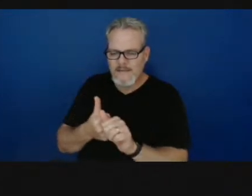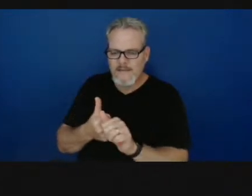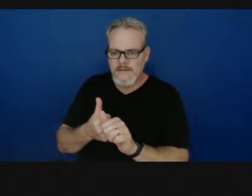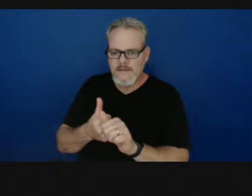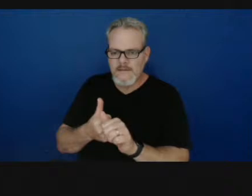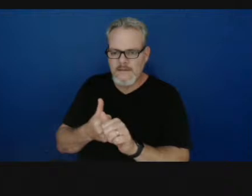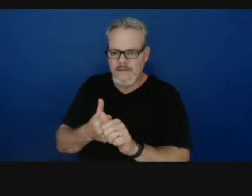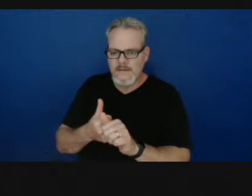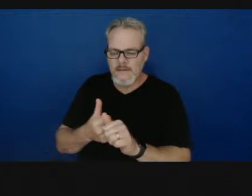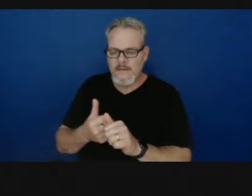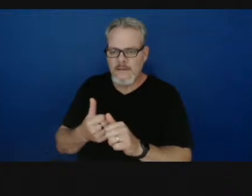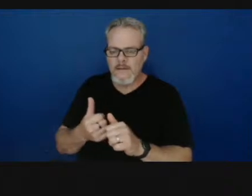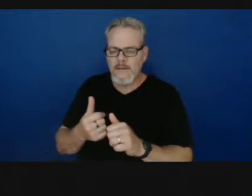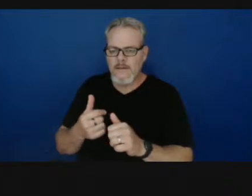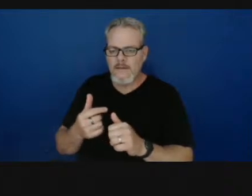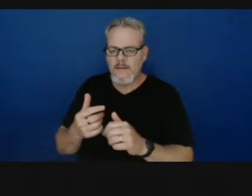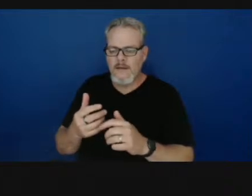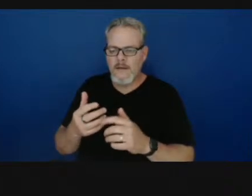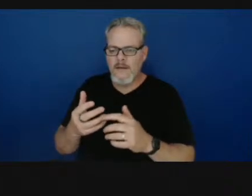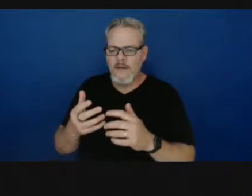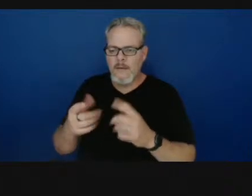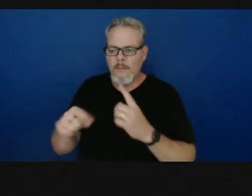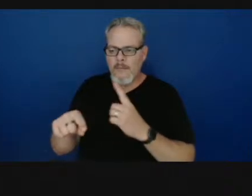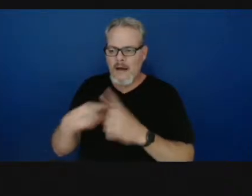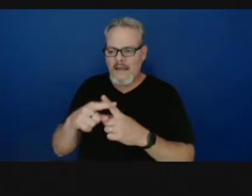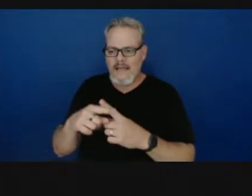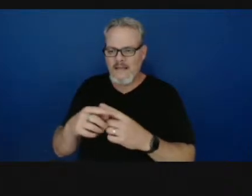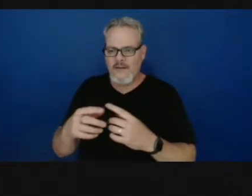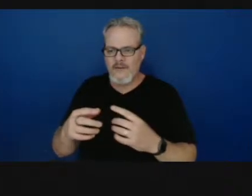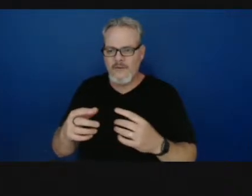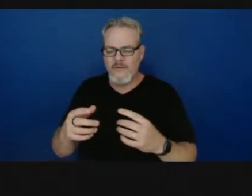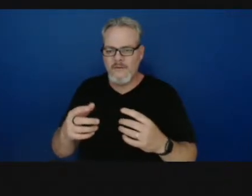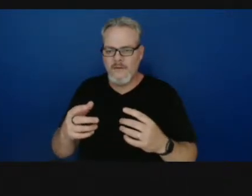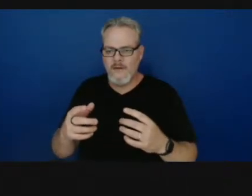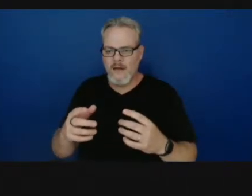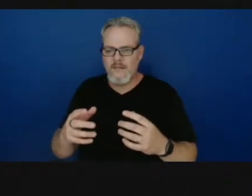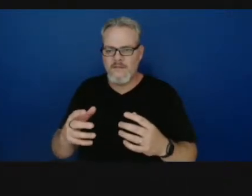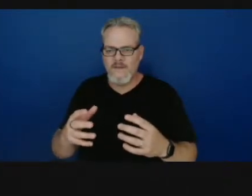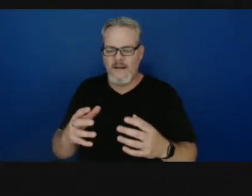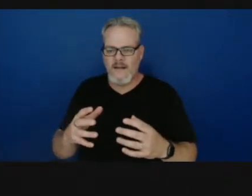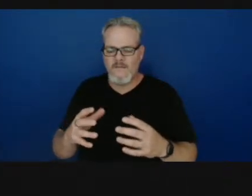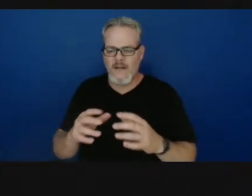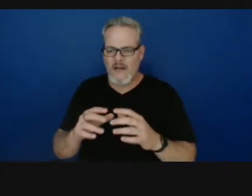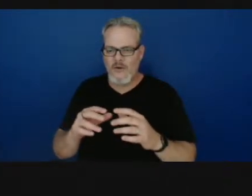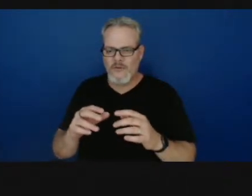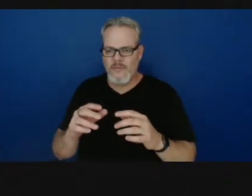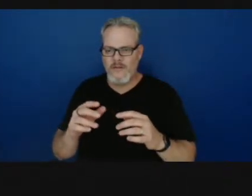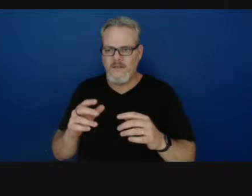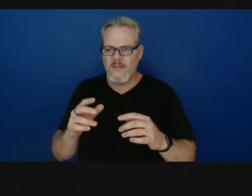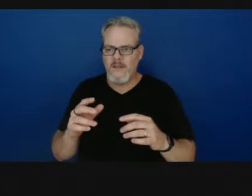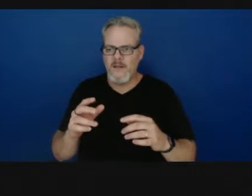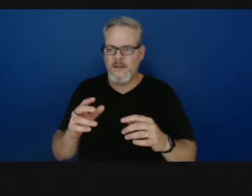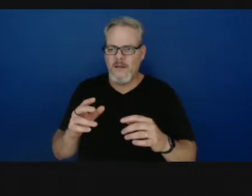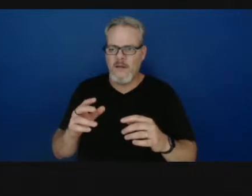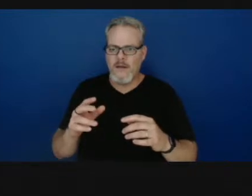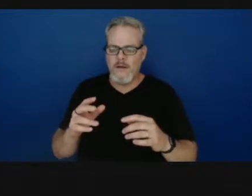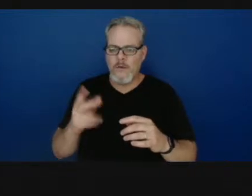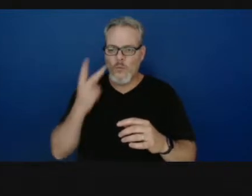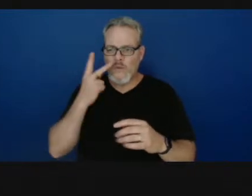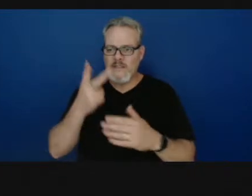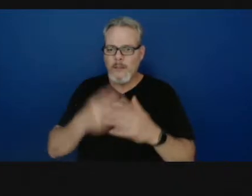previous days, plus some overflows that have occurred even further up near the Y of Highway 132 and Po'oiki